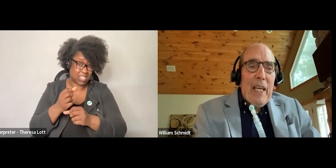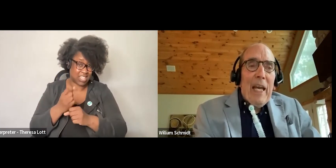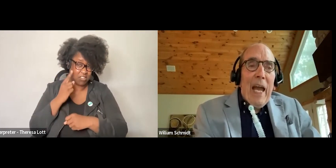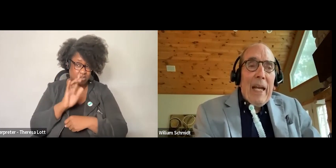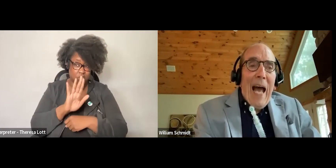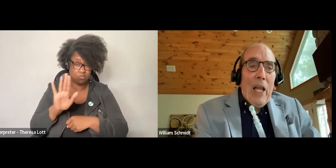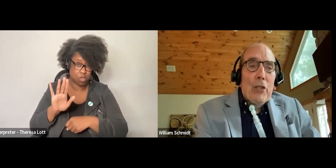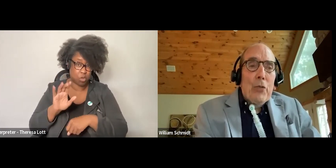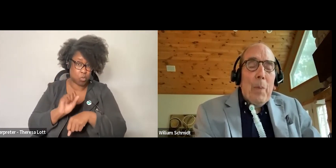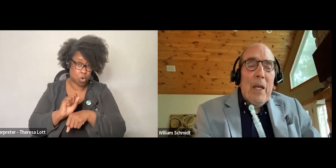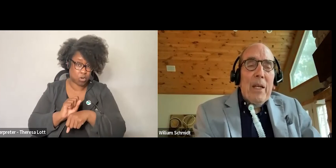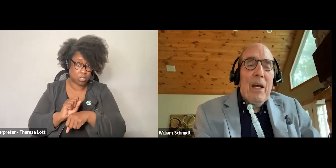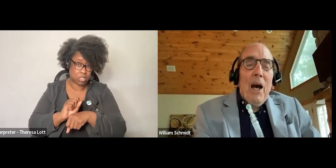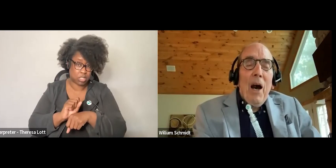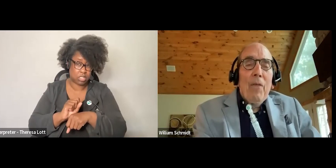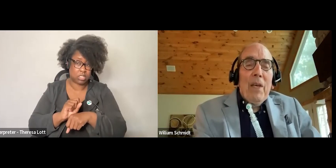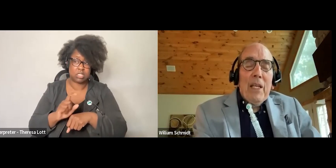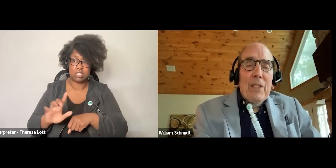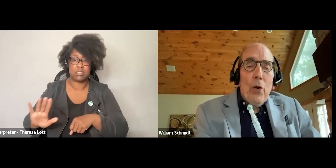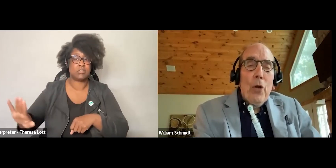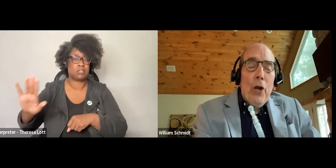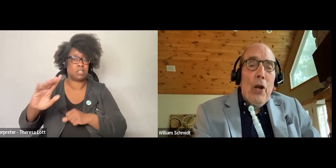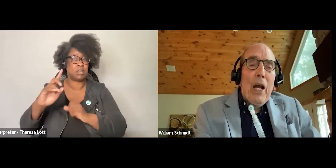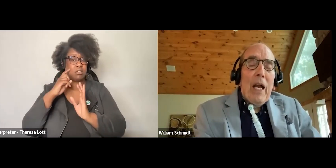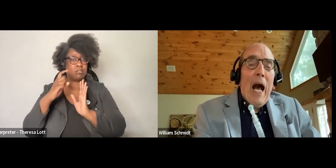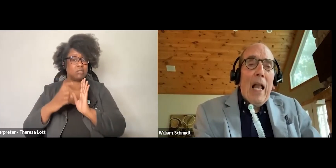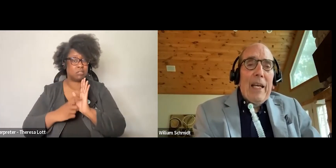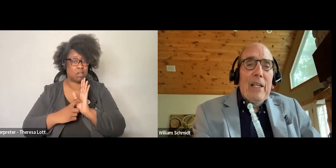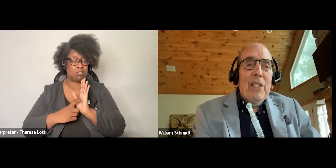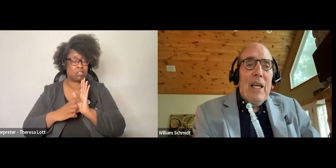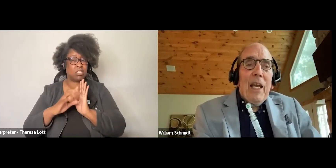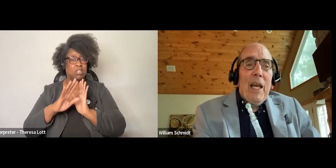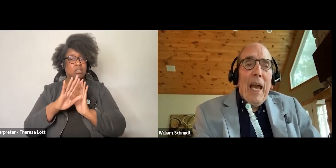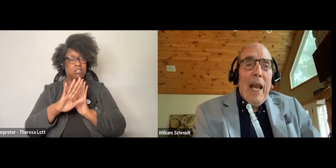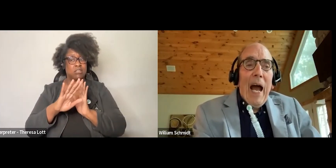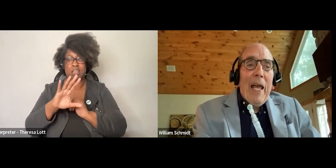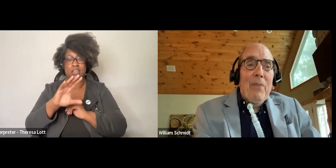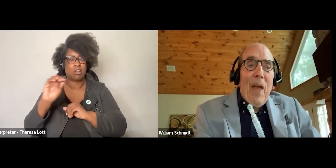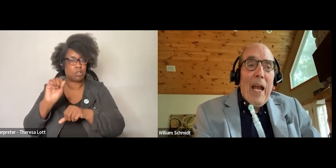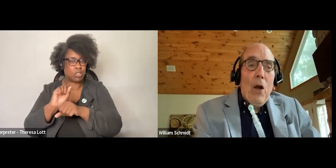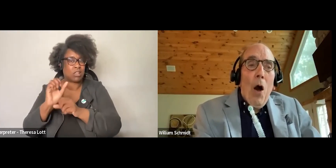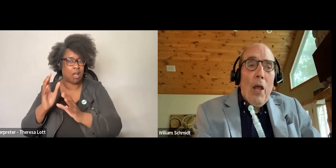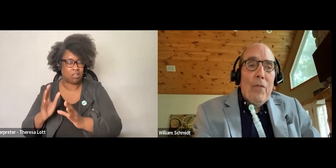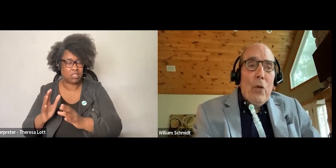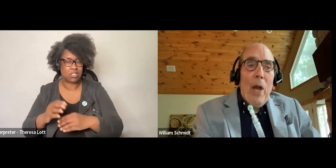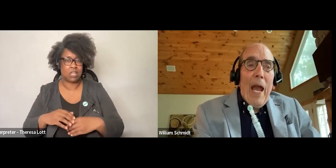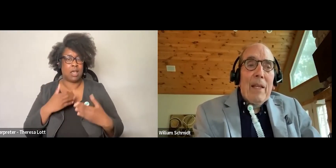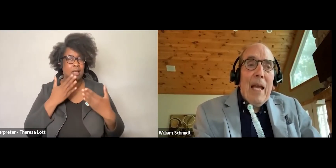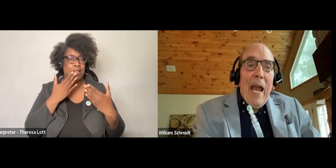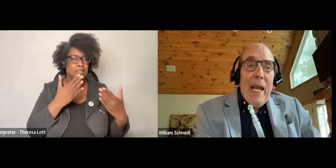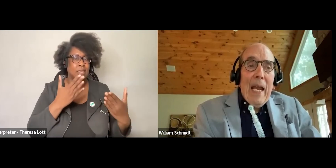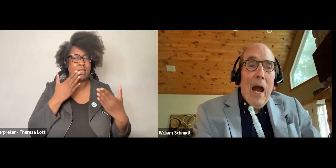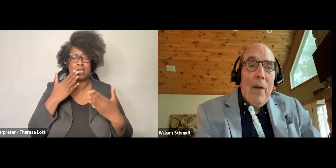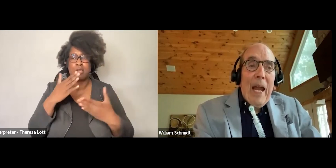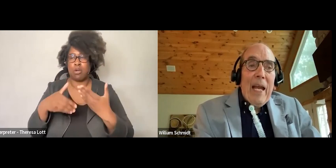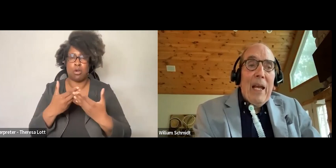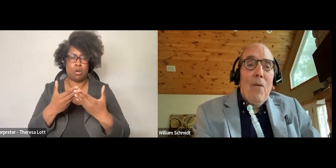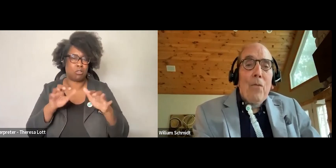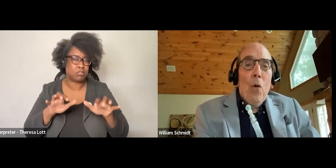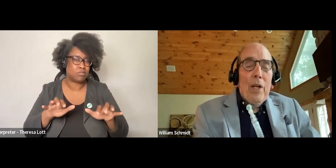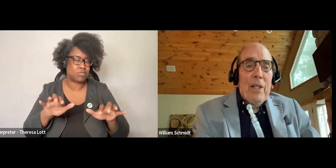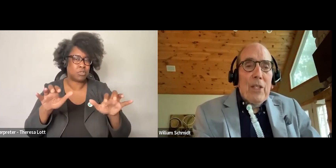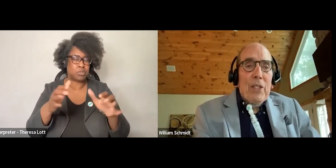is the acknowledgement of his or her colleagues. And I thank all of you and